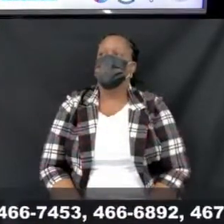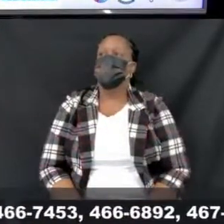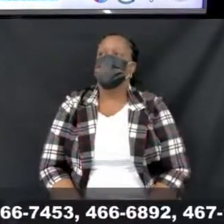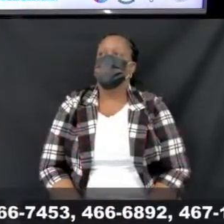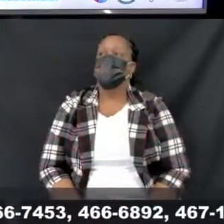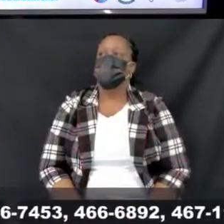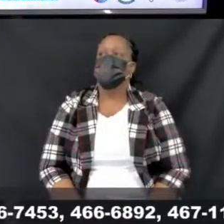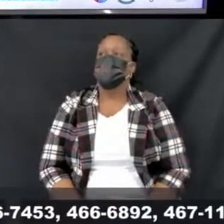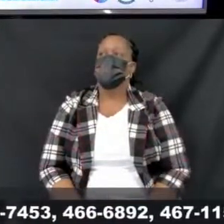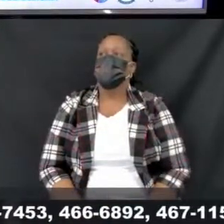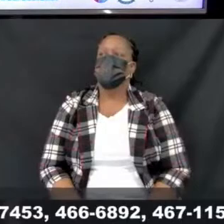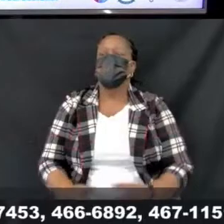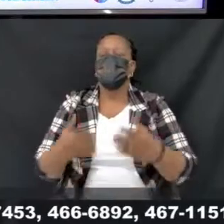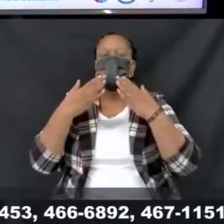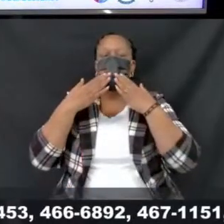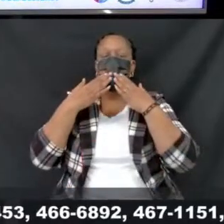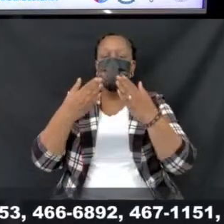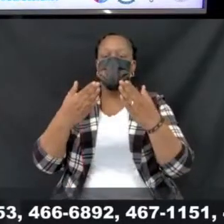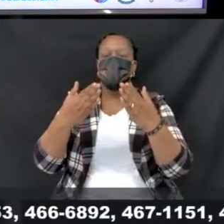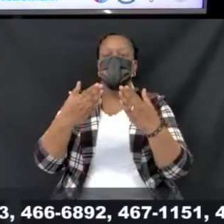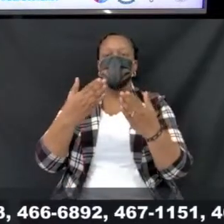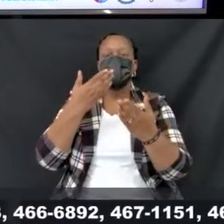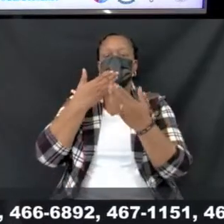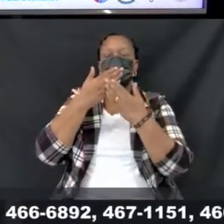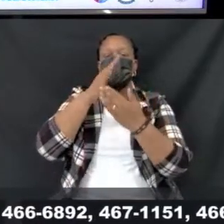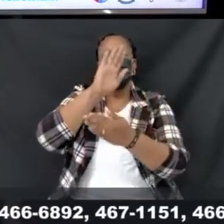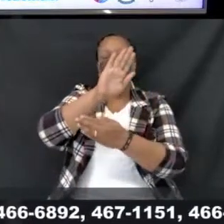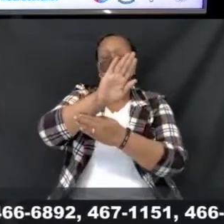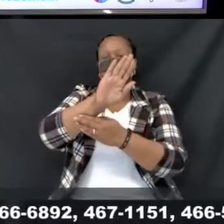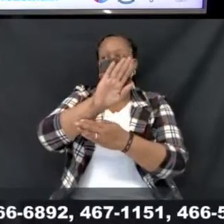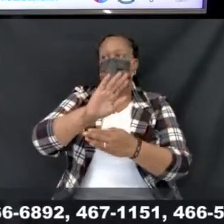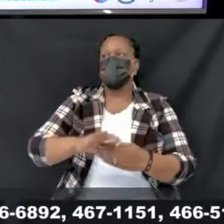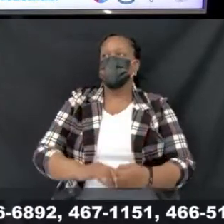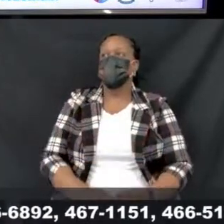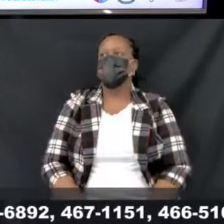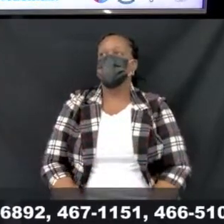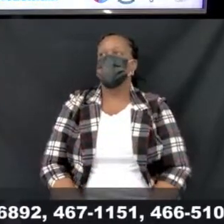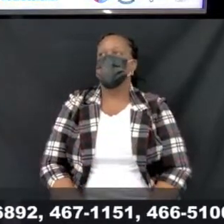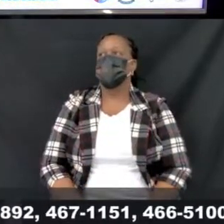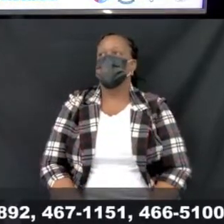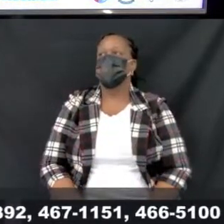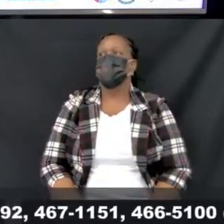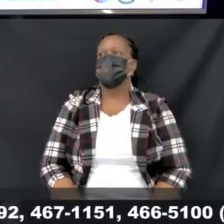Thank you very much, Mr. Williams, and a pleasant good afternoon to all.